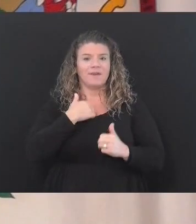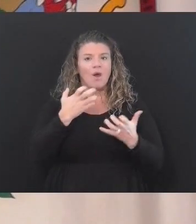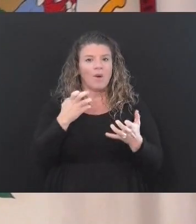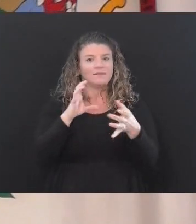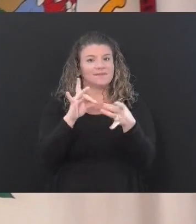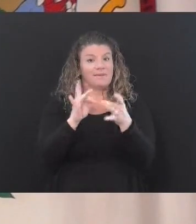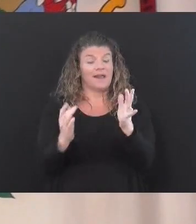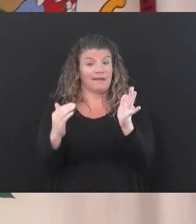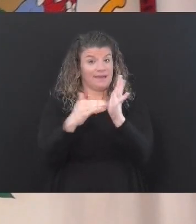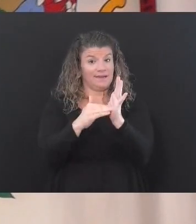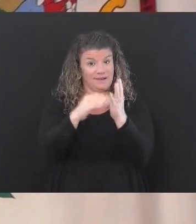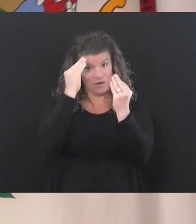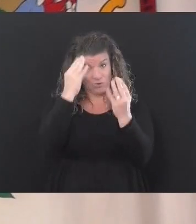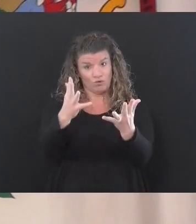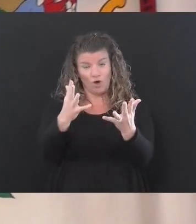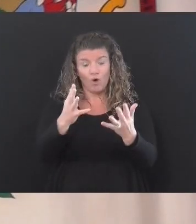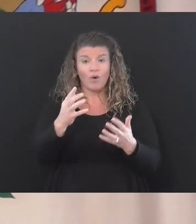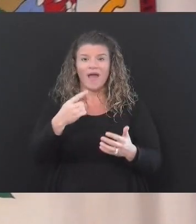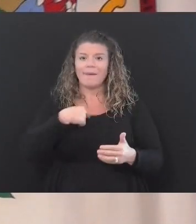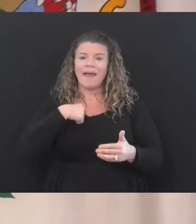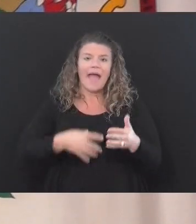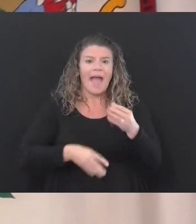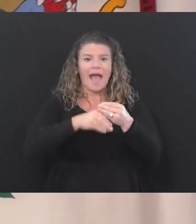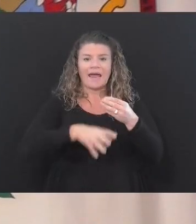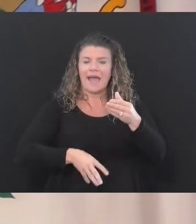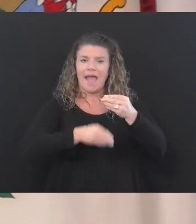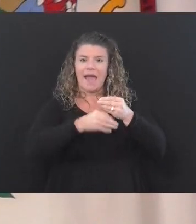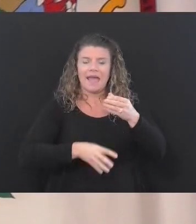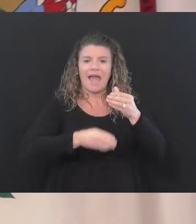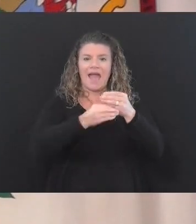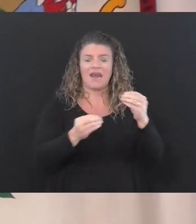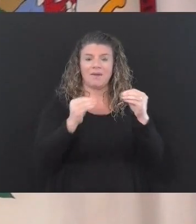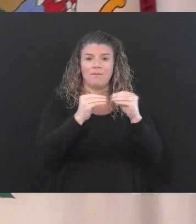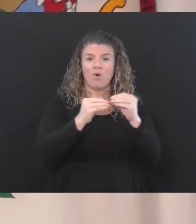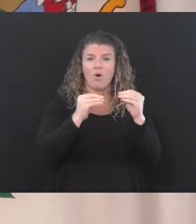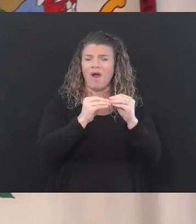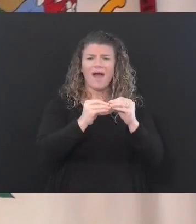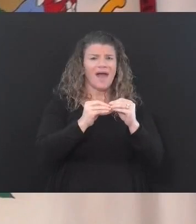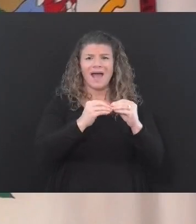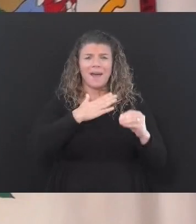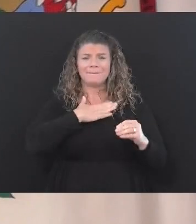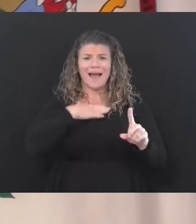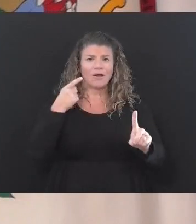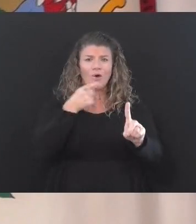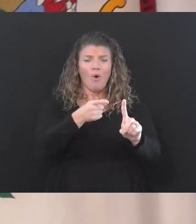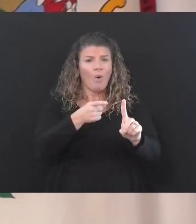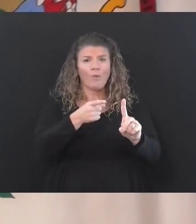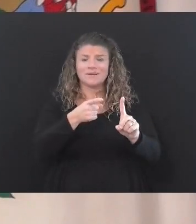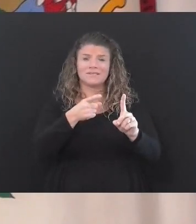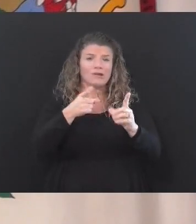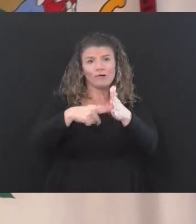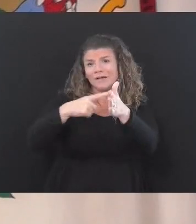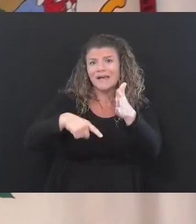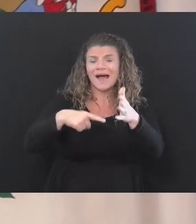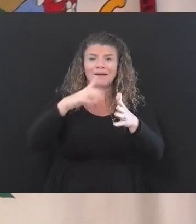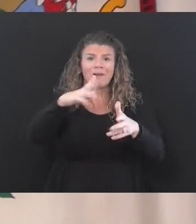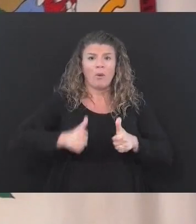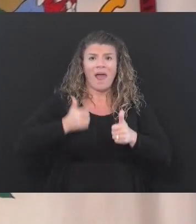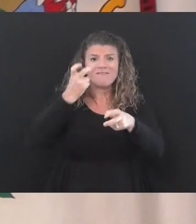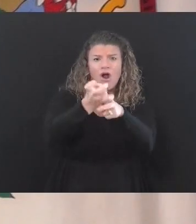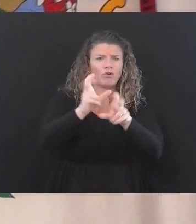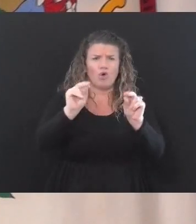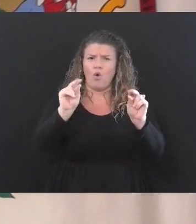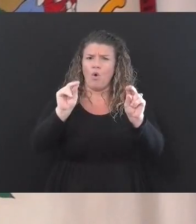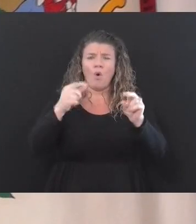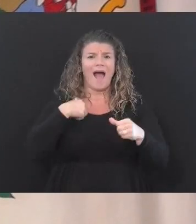the addition of stuff like this golf course stuff. I'm not trying to hassle anybody. All I'm trying to do is keep you safe, and